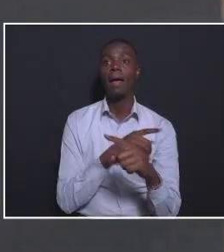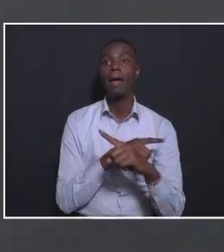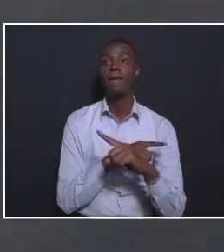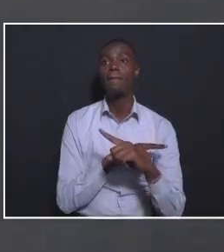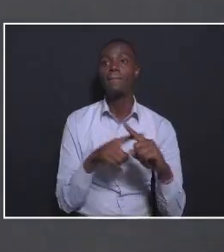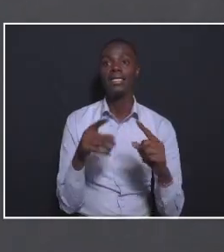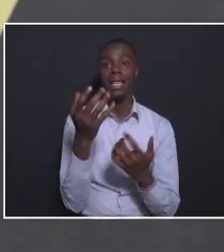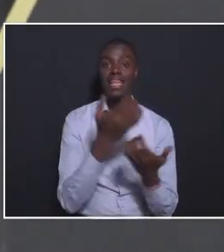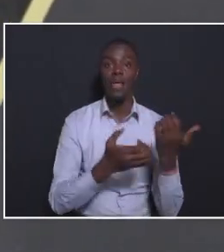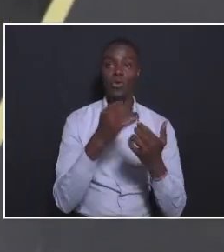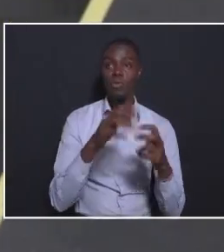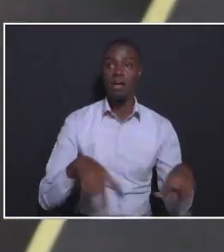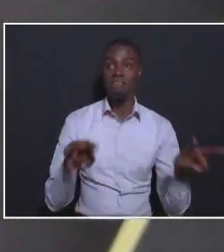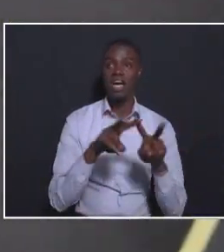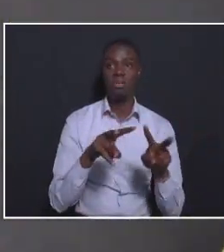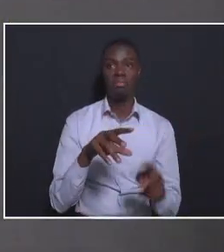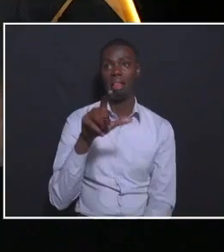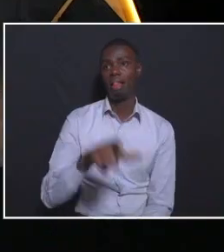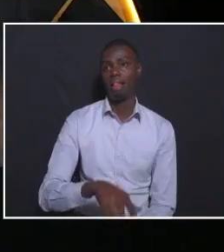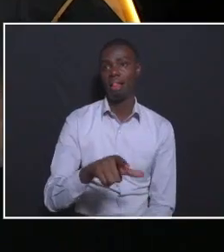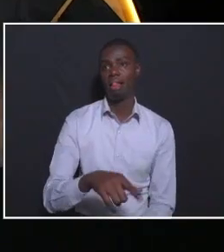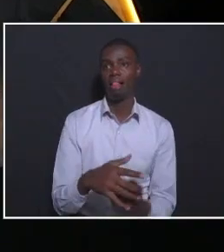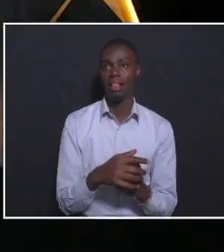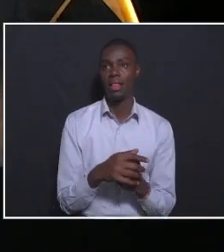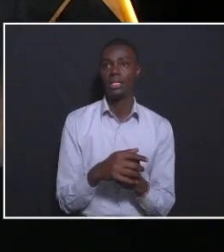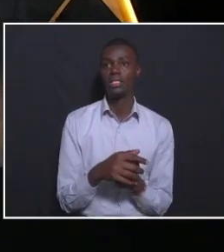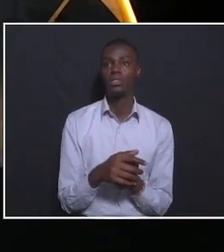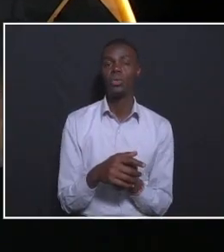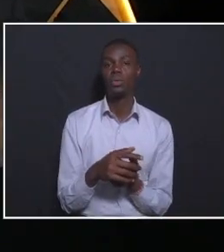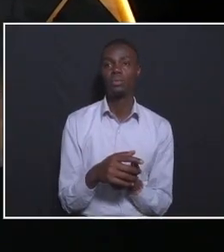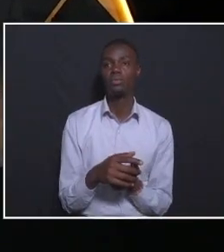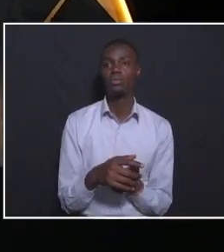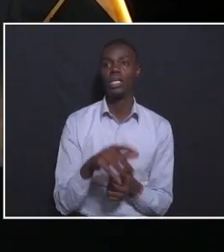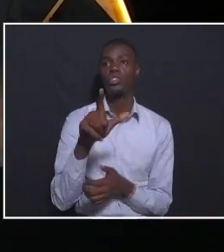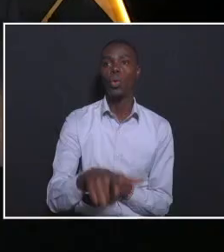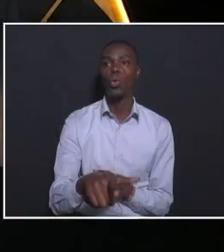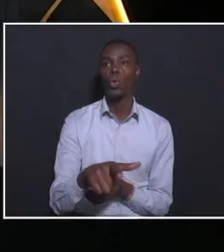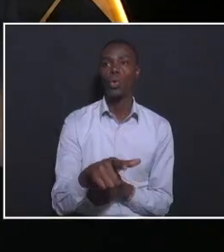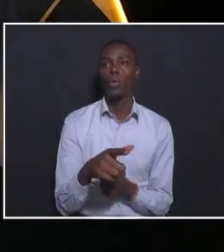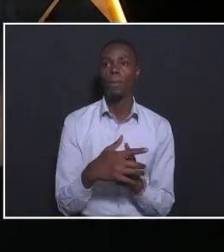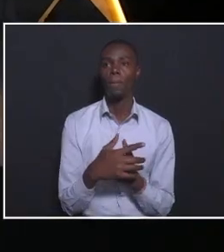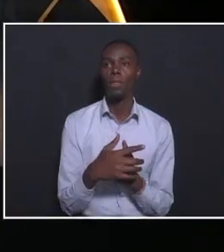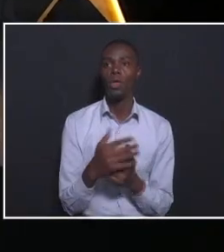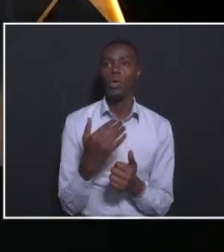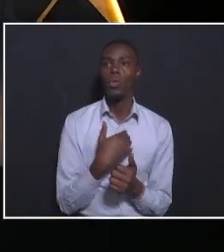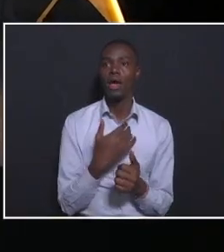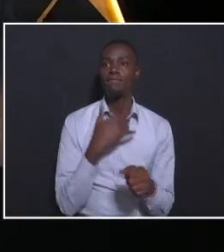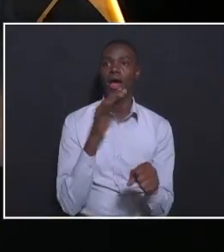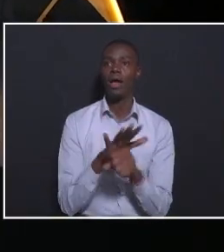economic value, the audio post share is quite low. So we have a lot